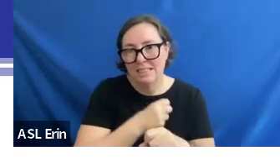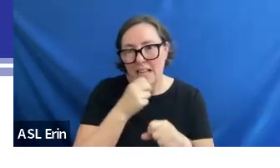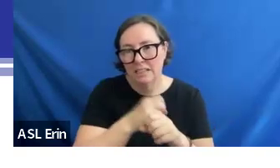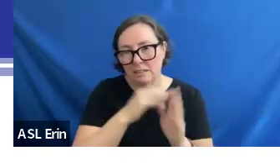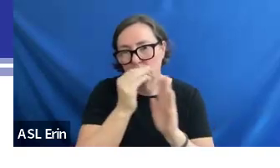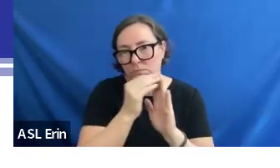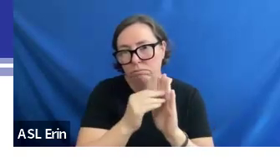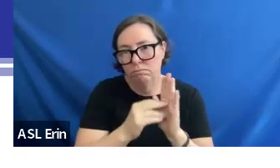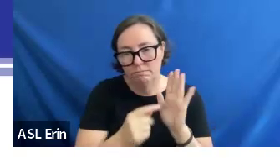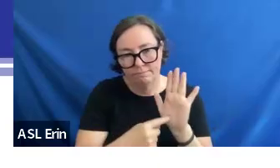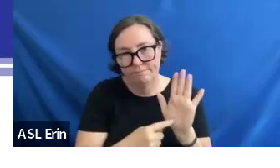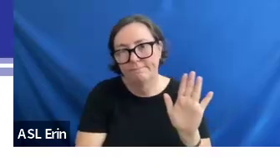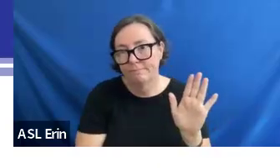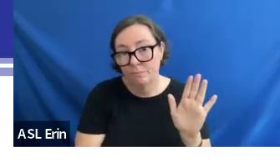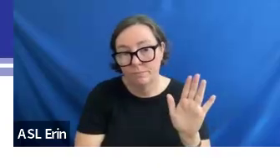Control.